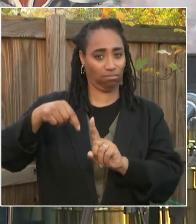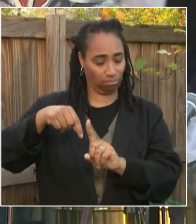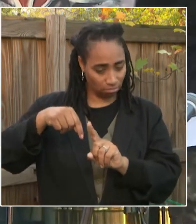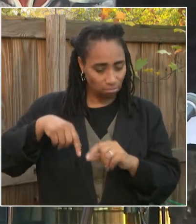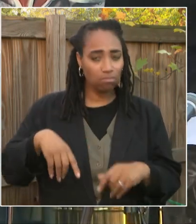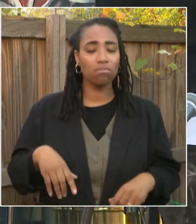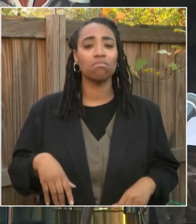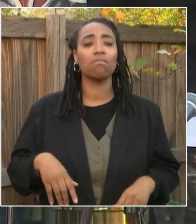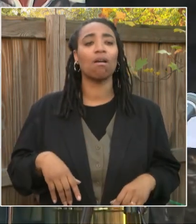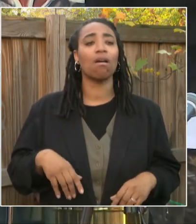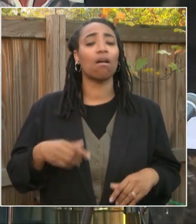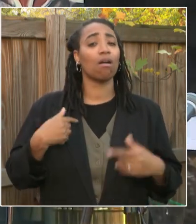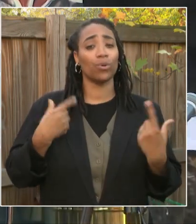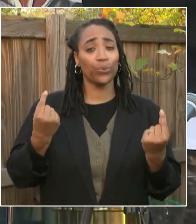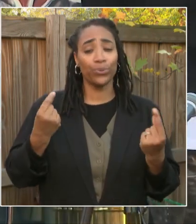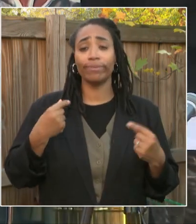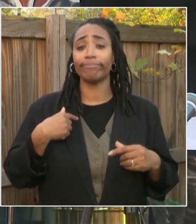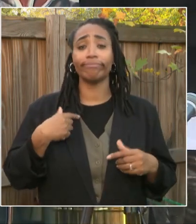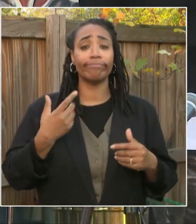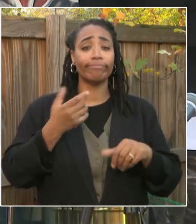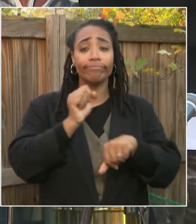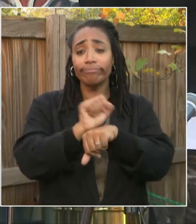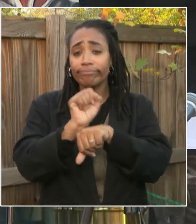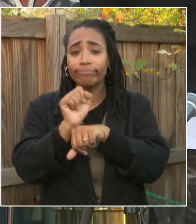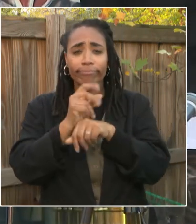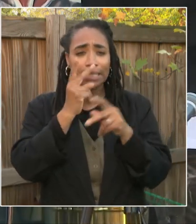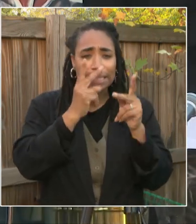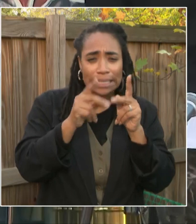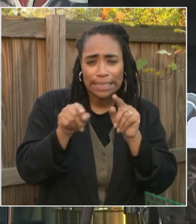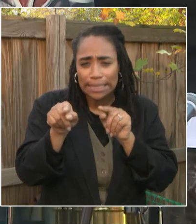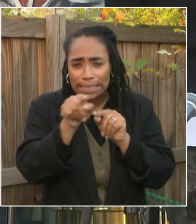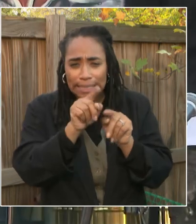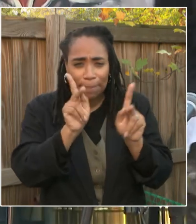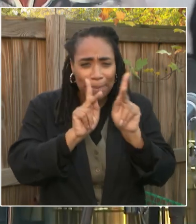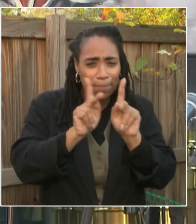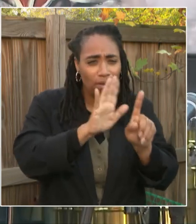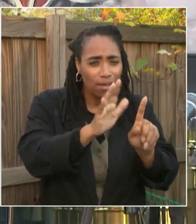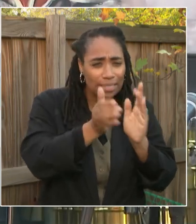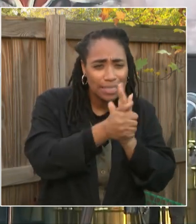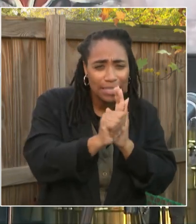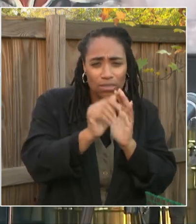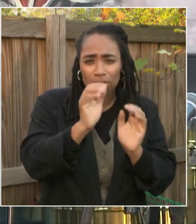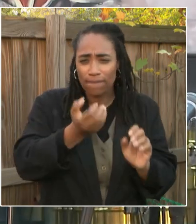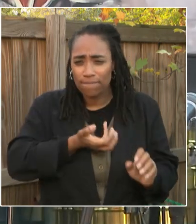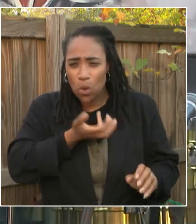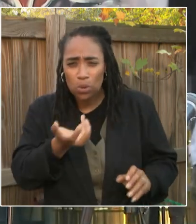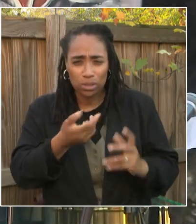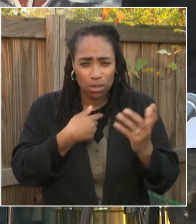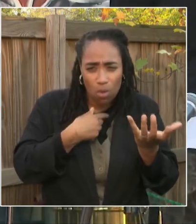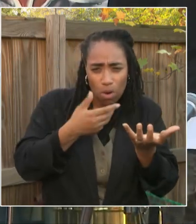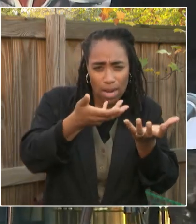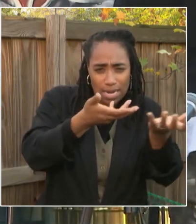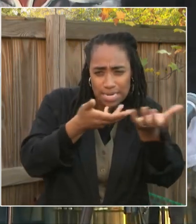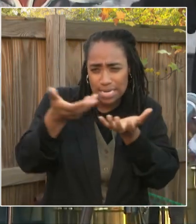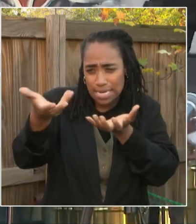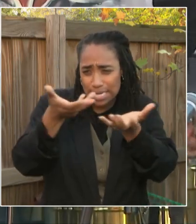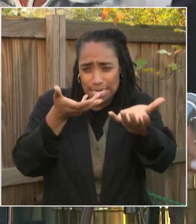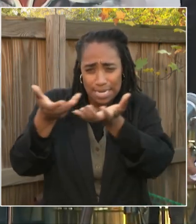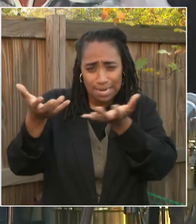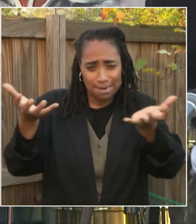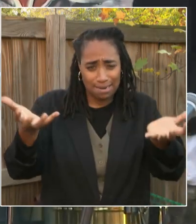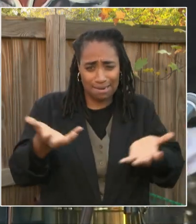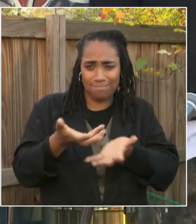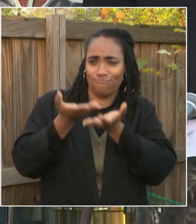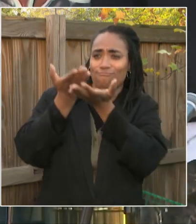working diligently to be the voice of the youth, acting as a liaison between elected government officials and our youth, speaking up and out